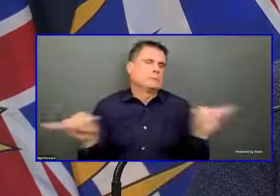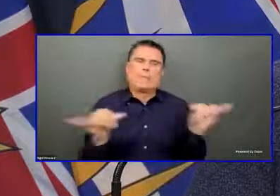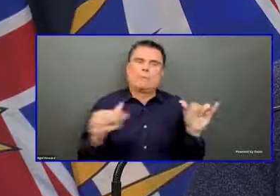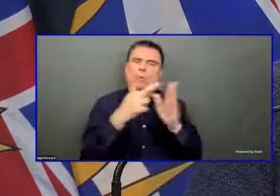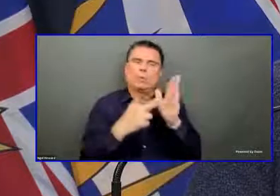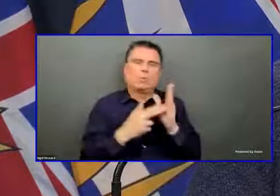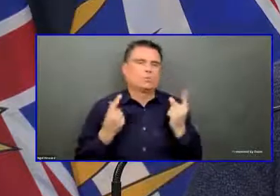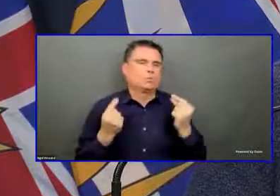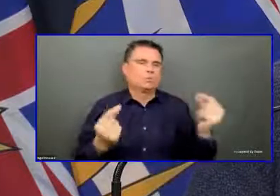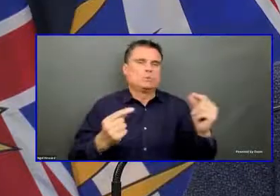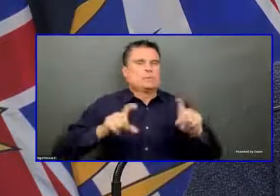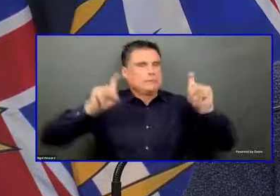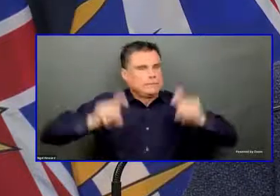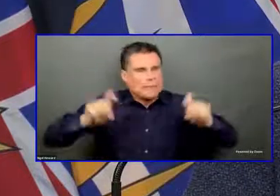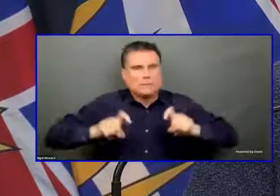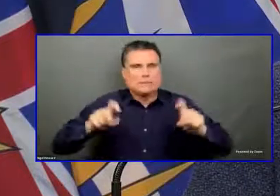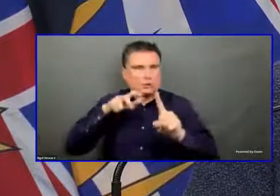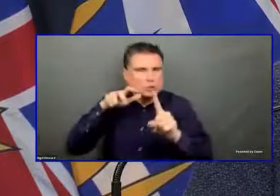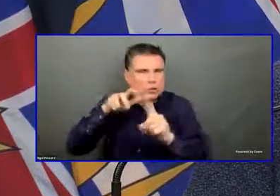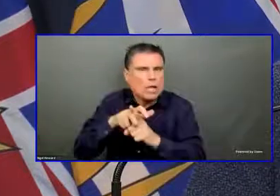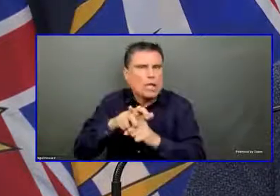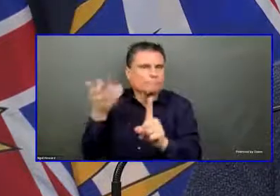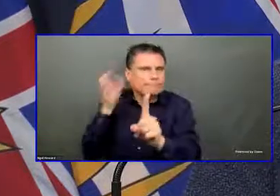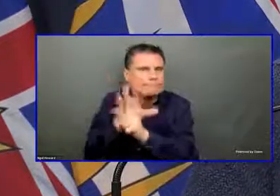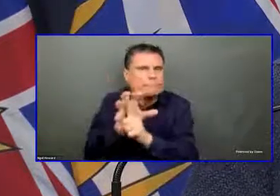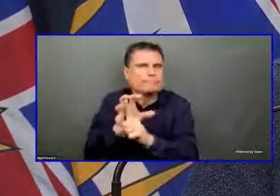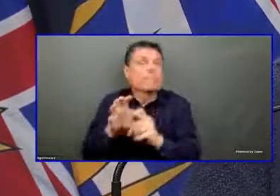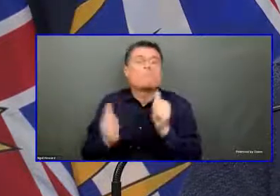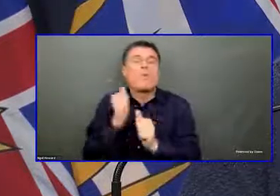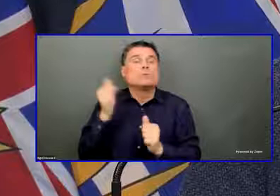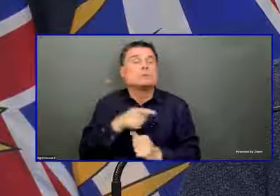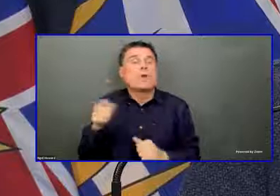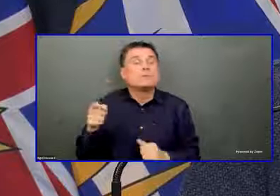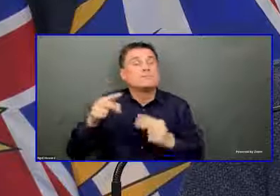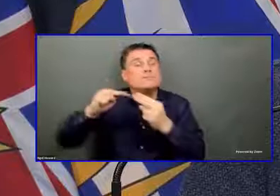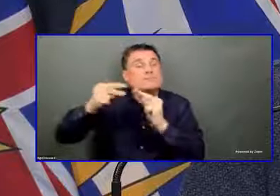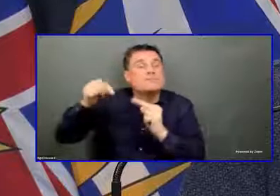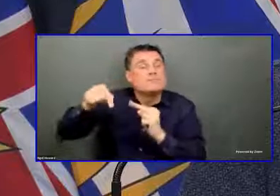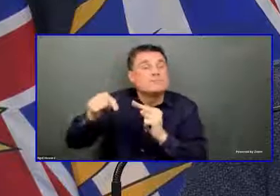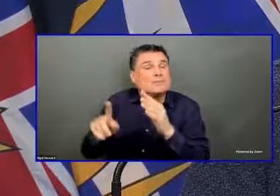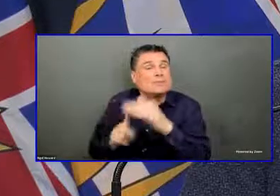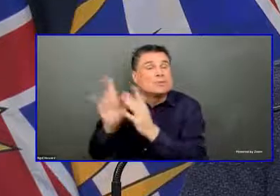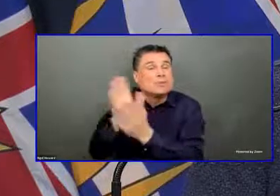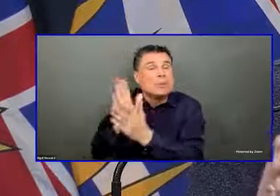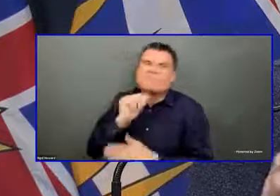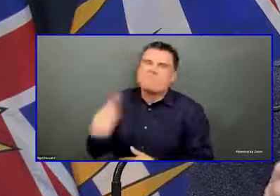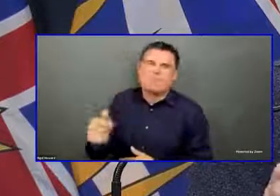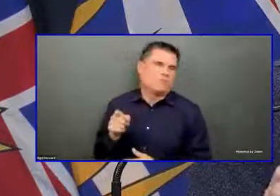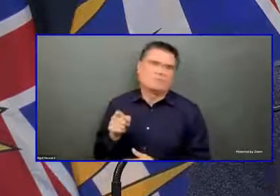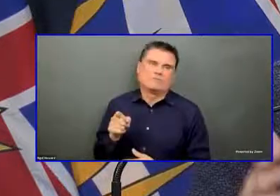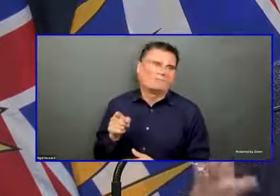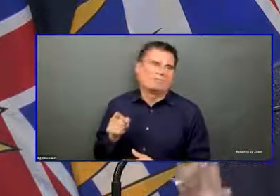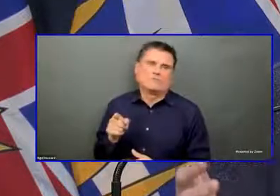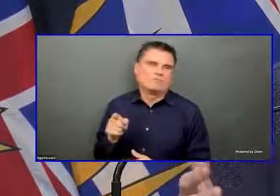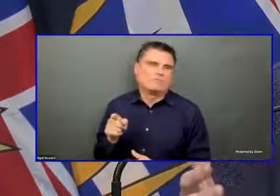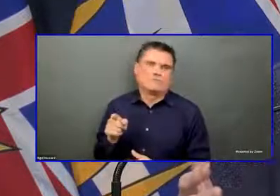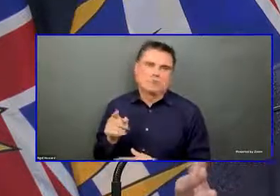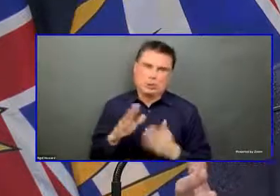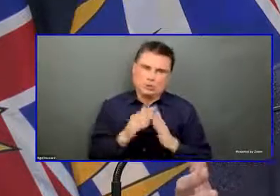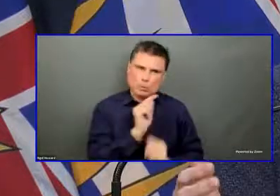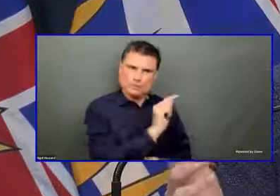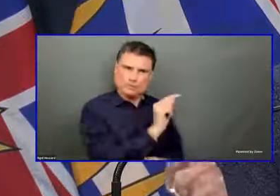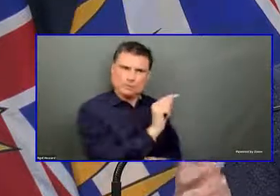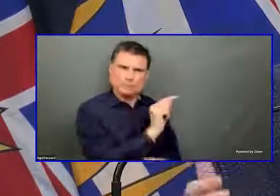needed to pay attention and understand whether we were going to see increased transmission from those variants in a